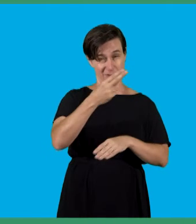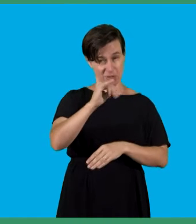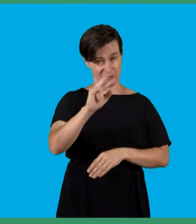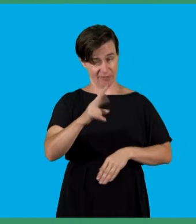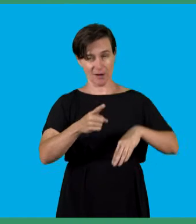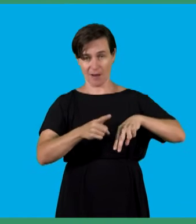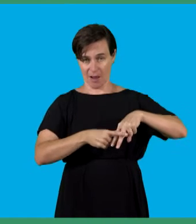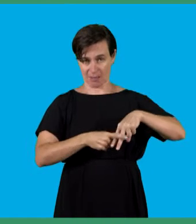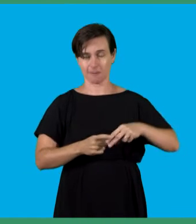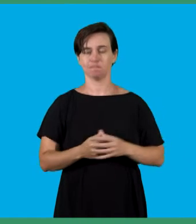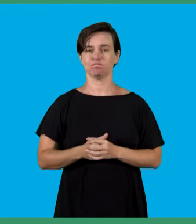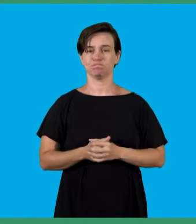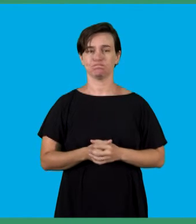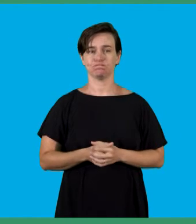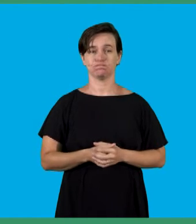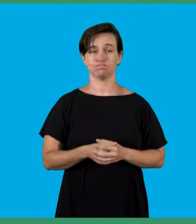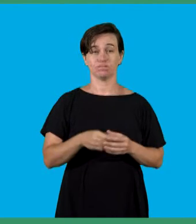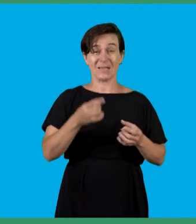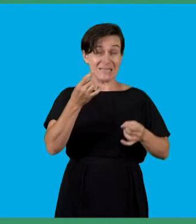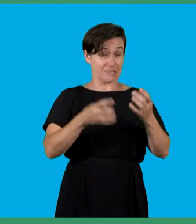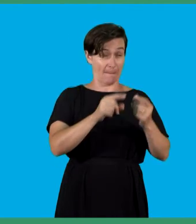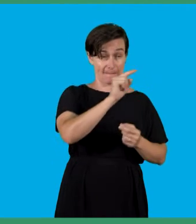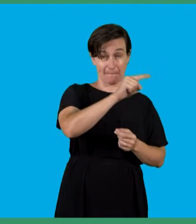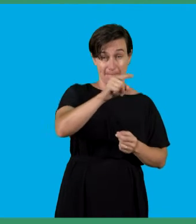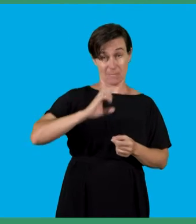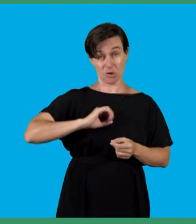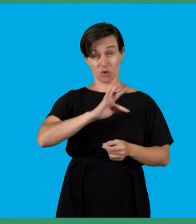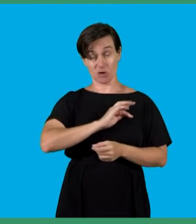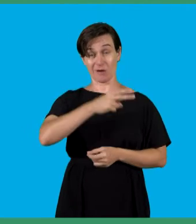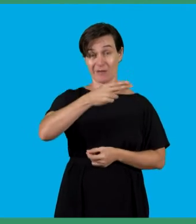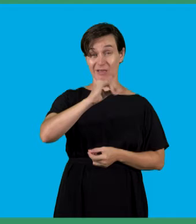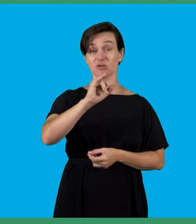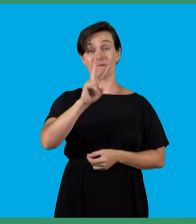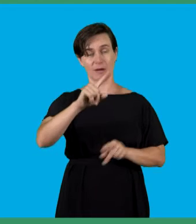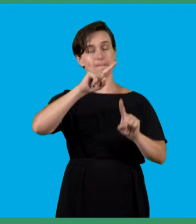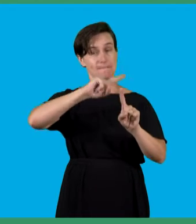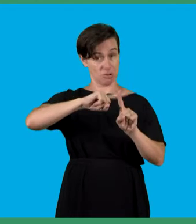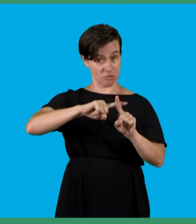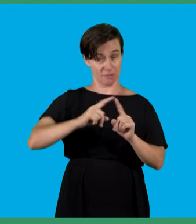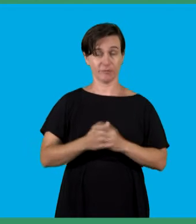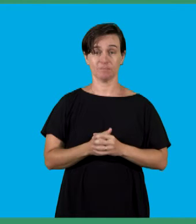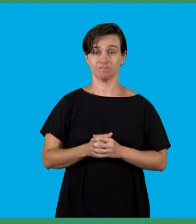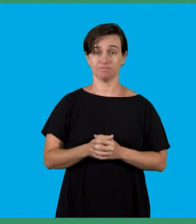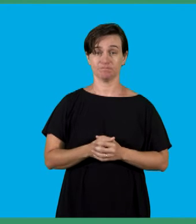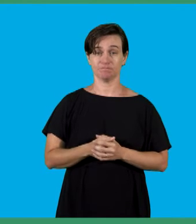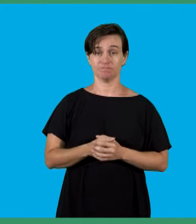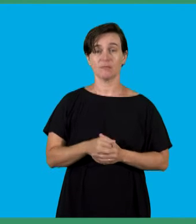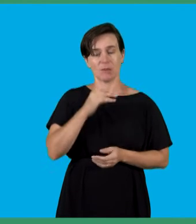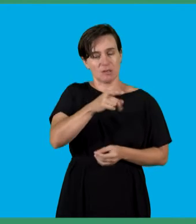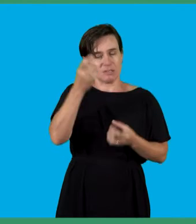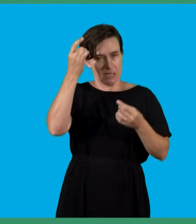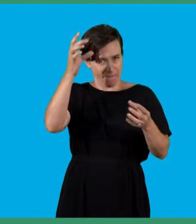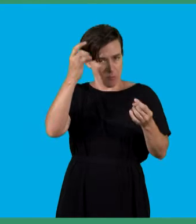AIDS. Some of the employees at Rosemary manufacturers are HIV positive. So obviously this is